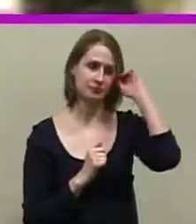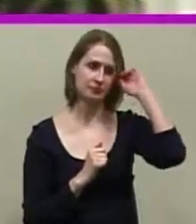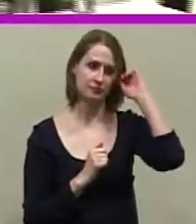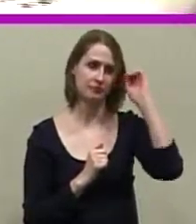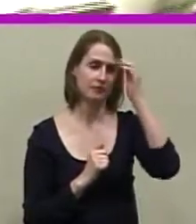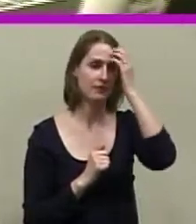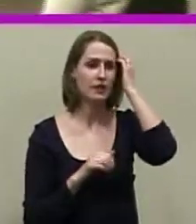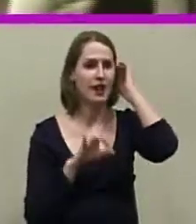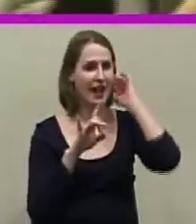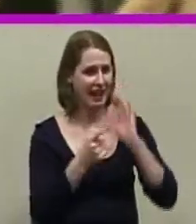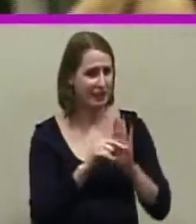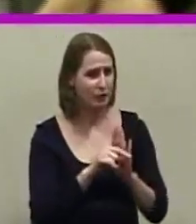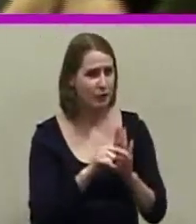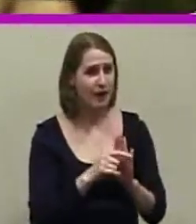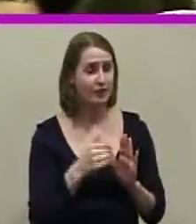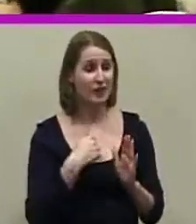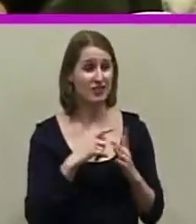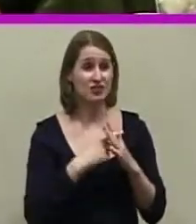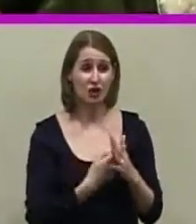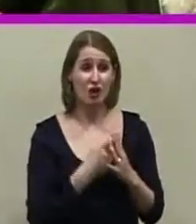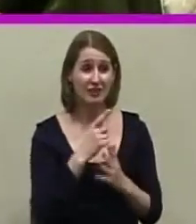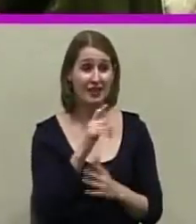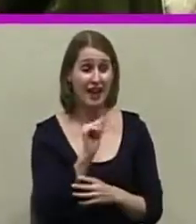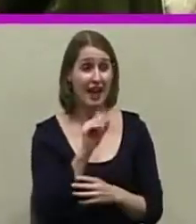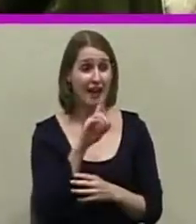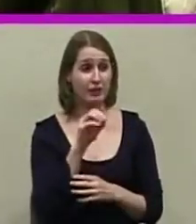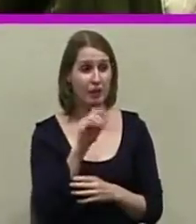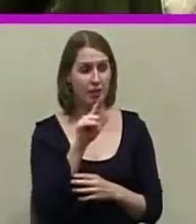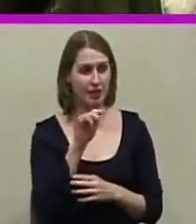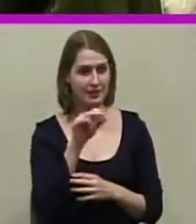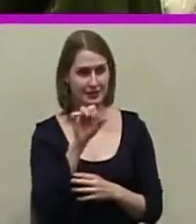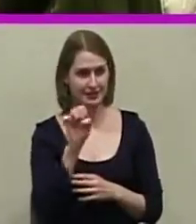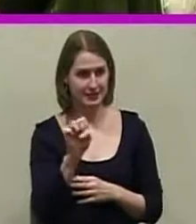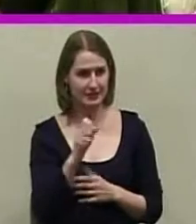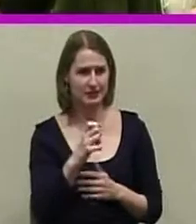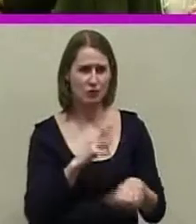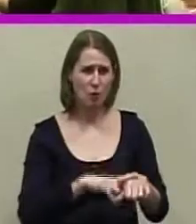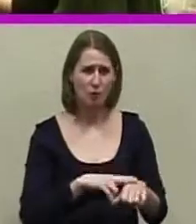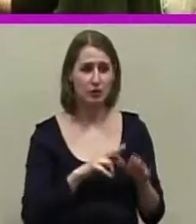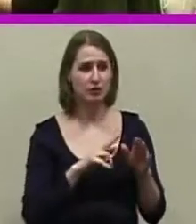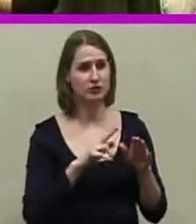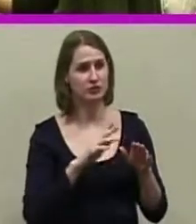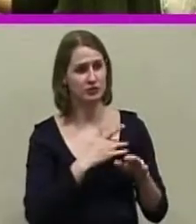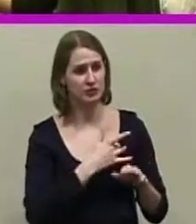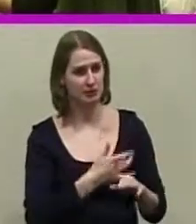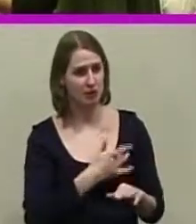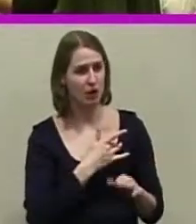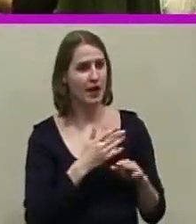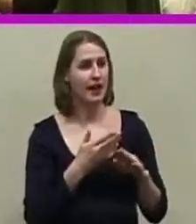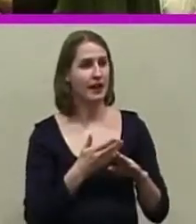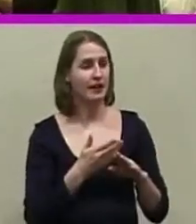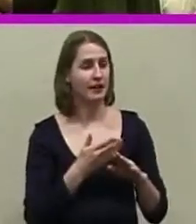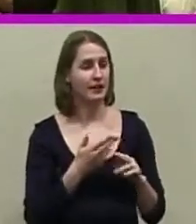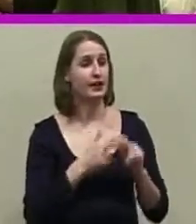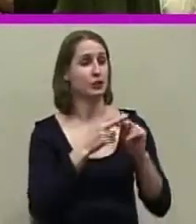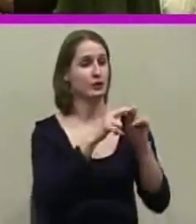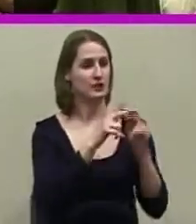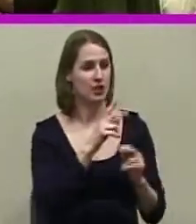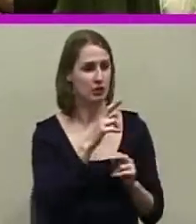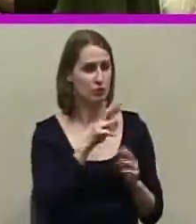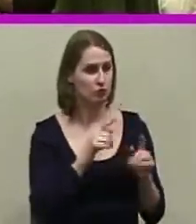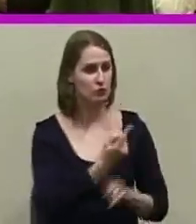he's 8th grade, so you have the onset of adolescence. Okay. There's normal, typical increase in rude and disrespectful behavior. That's just